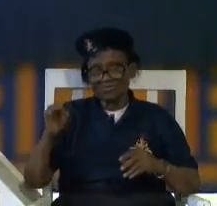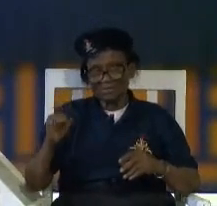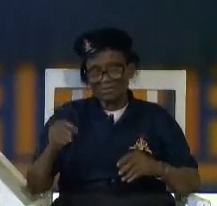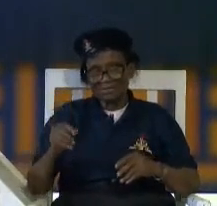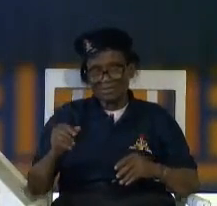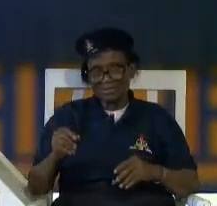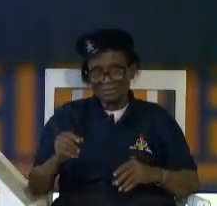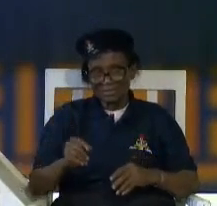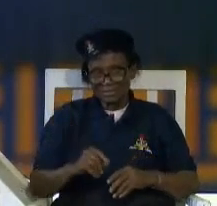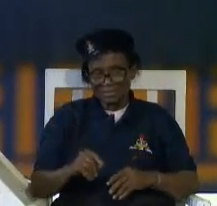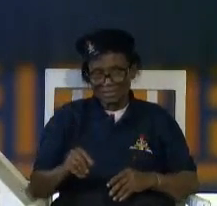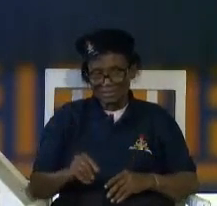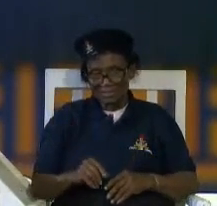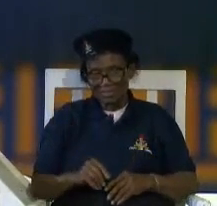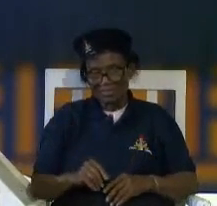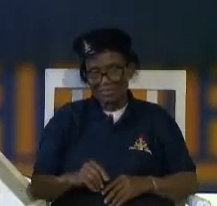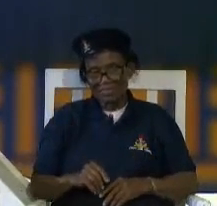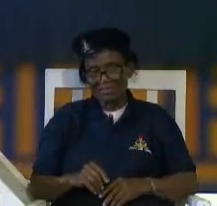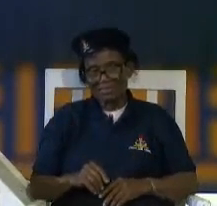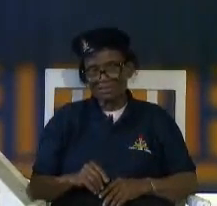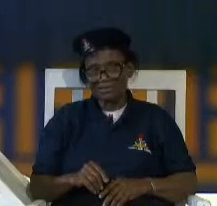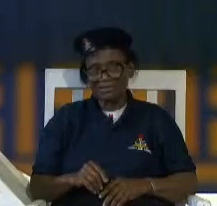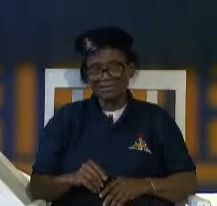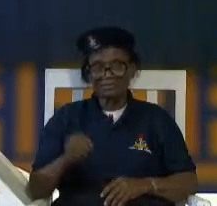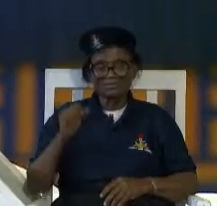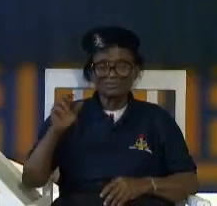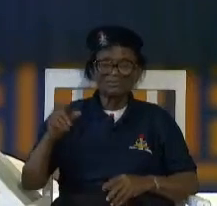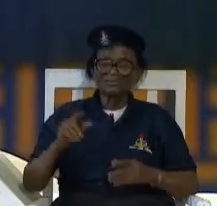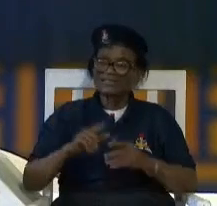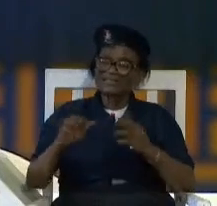destroyed his legacy forever.